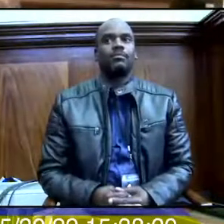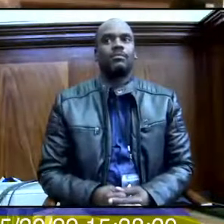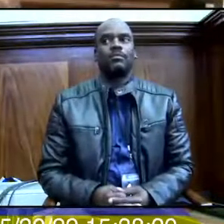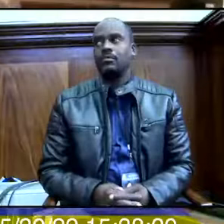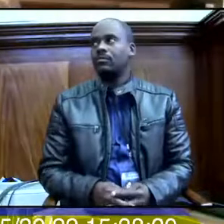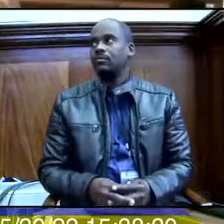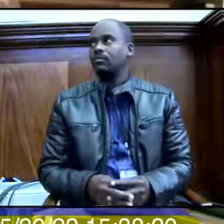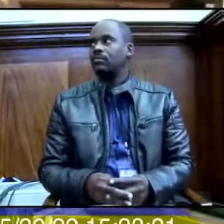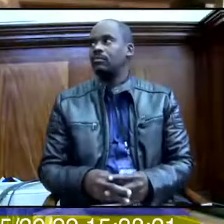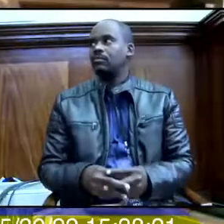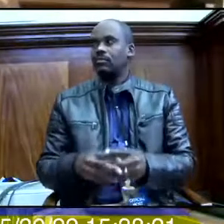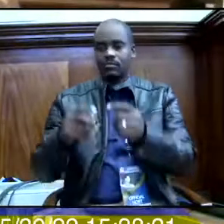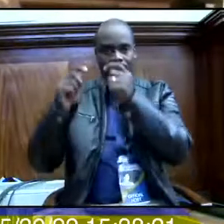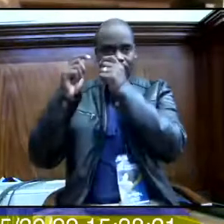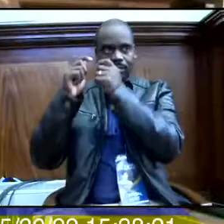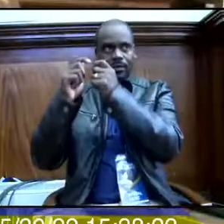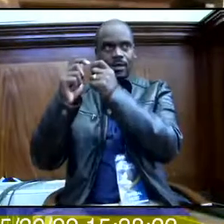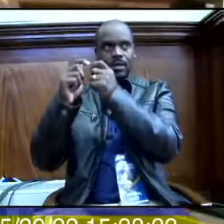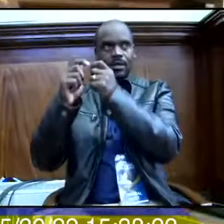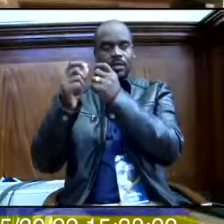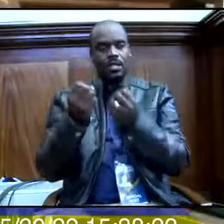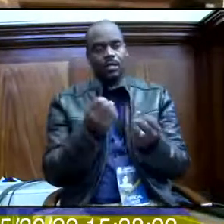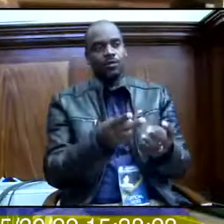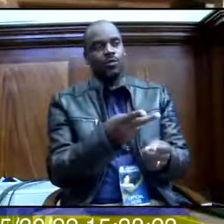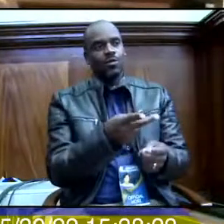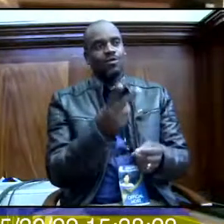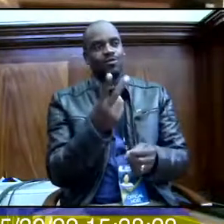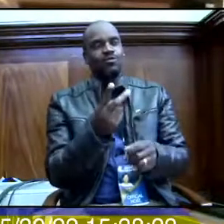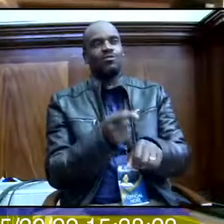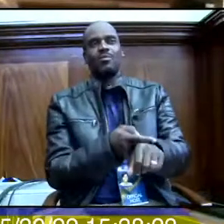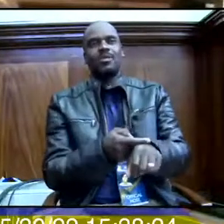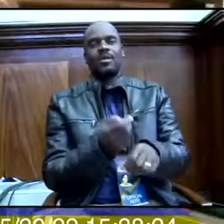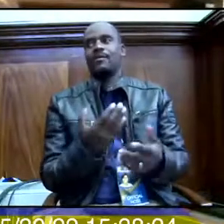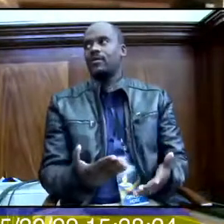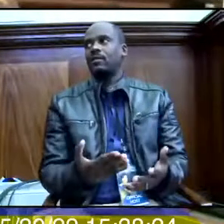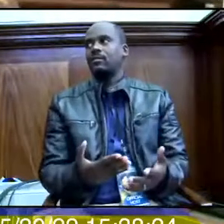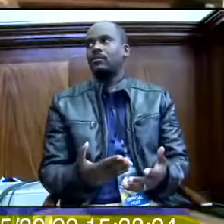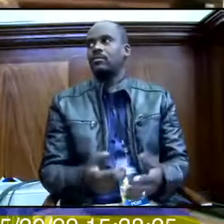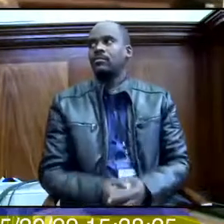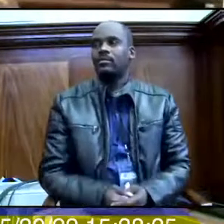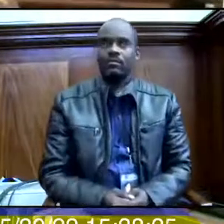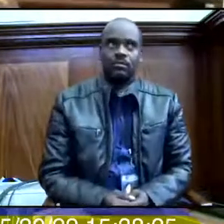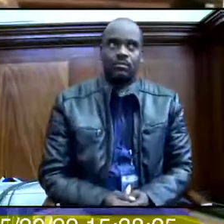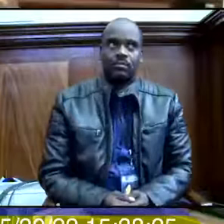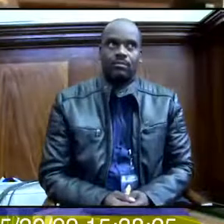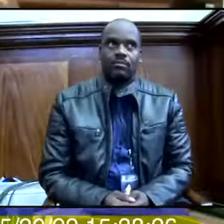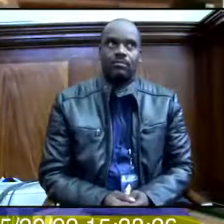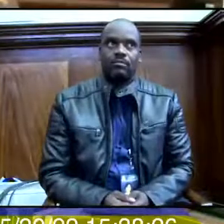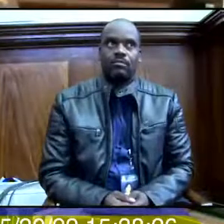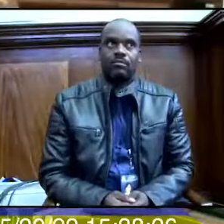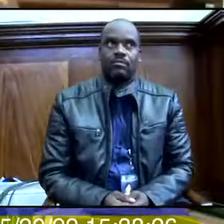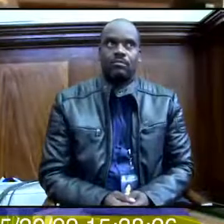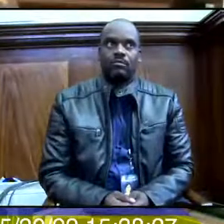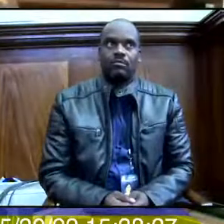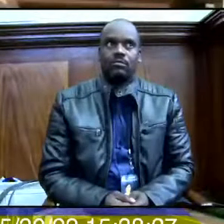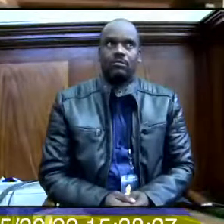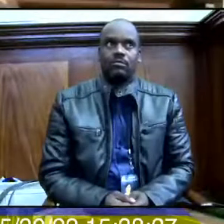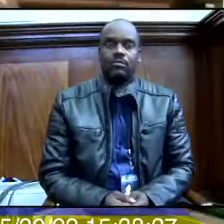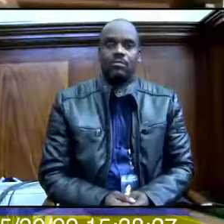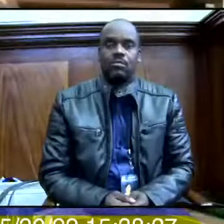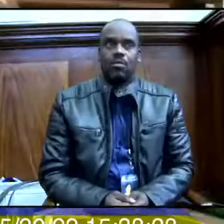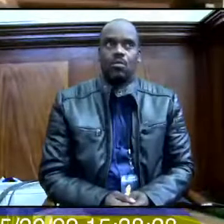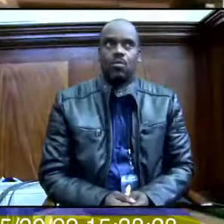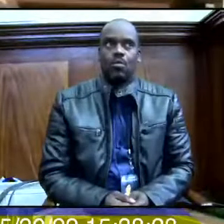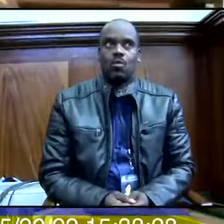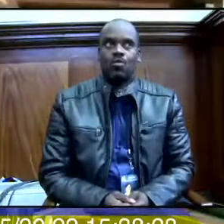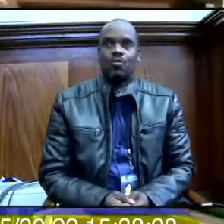i give you two minutes to wrap up oh yes okay and you can submit the document if there are some